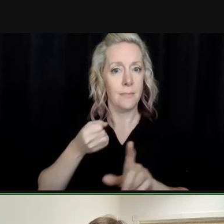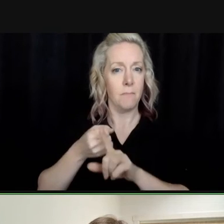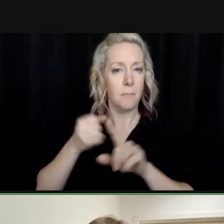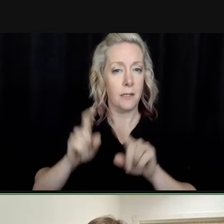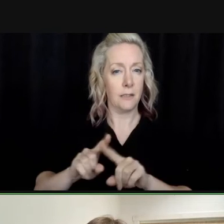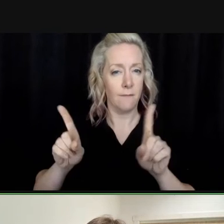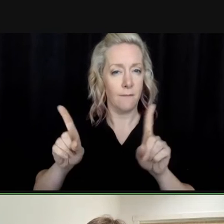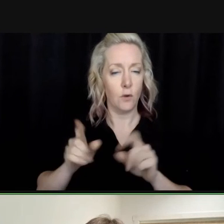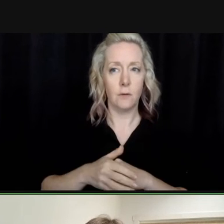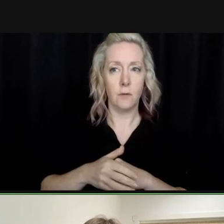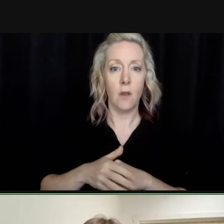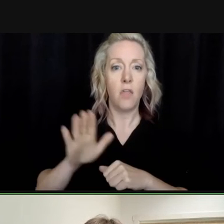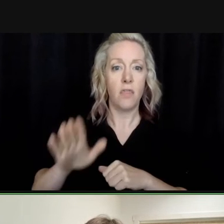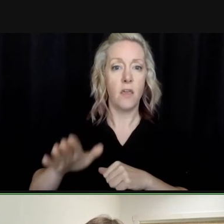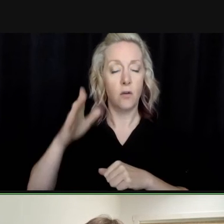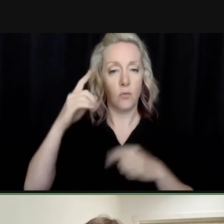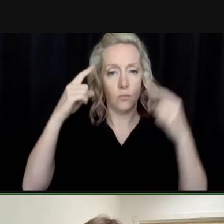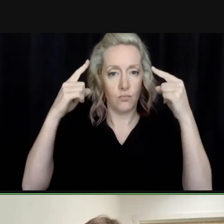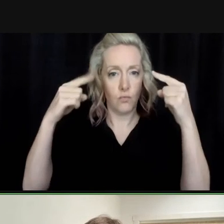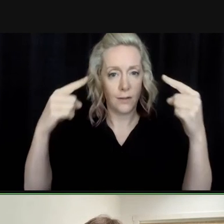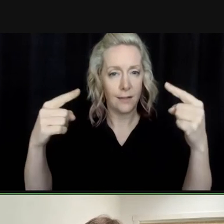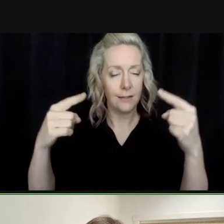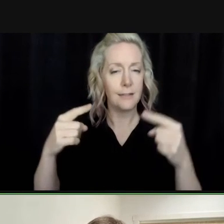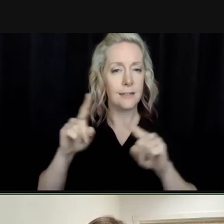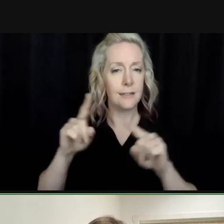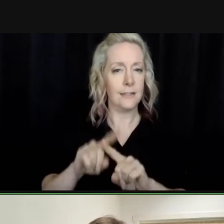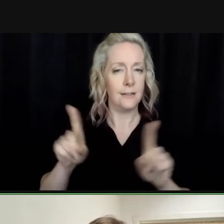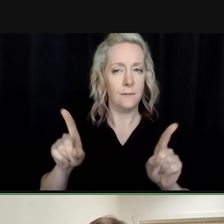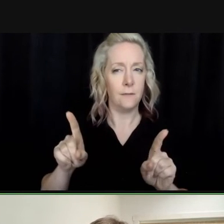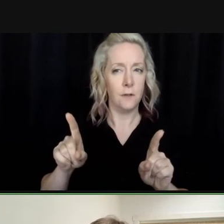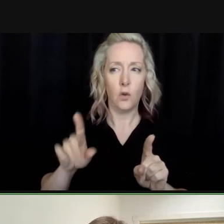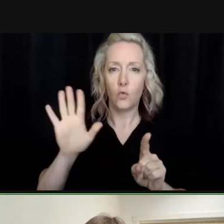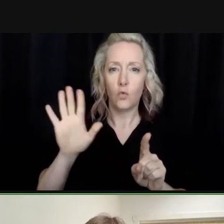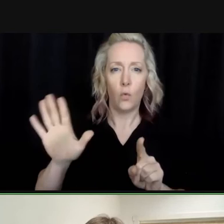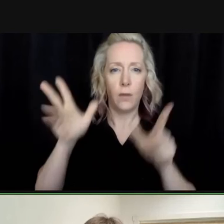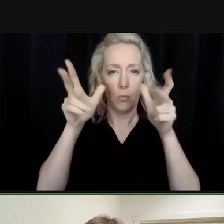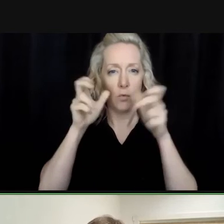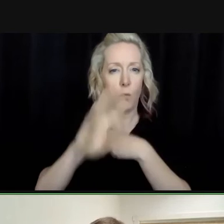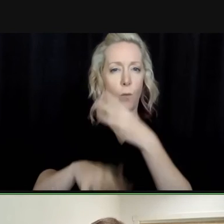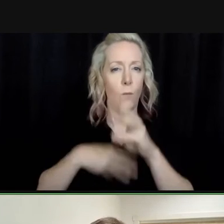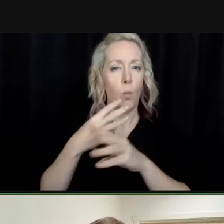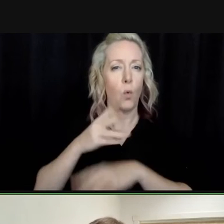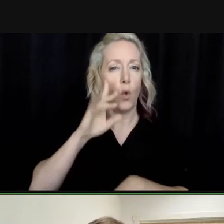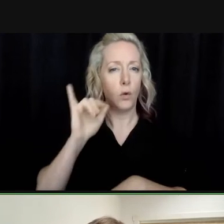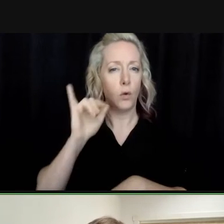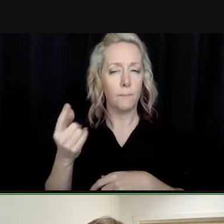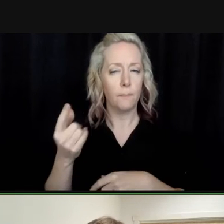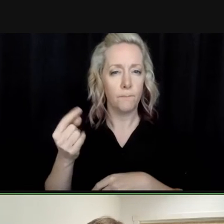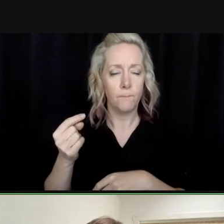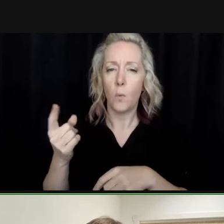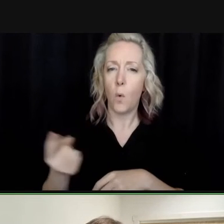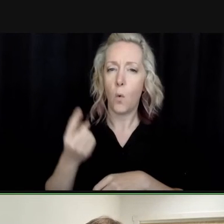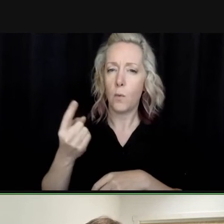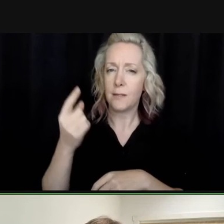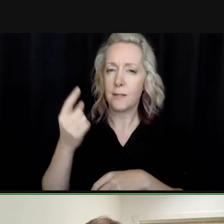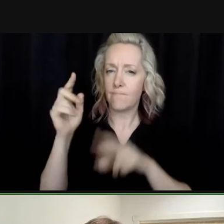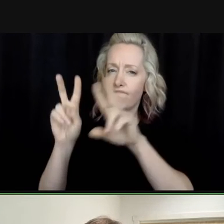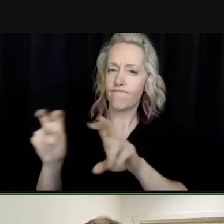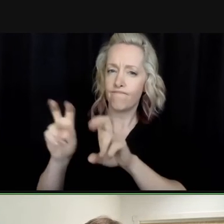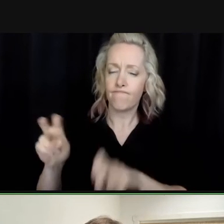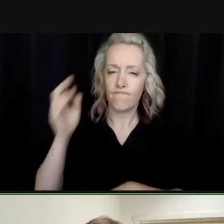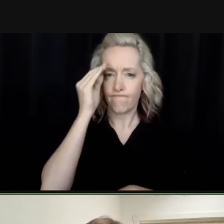their sensory processing, as in autism, is works differently. And I